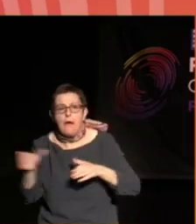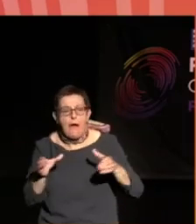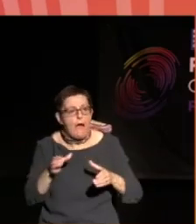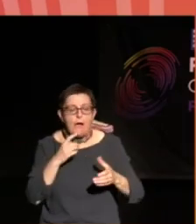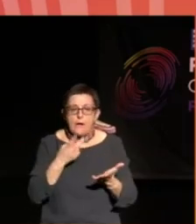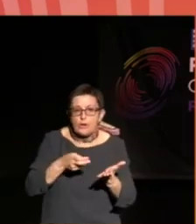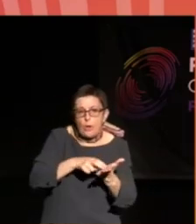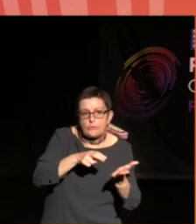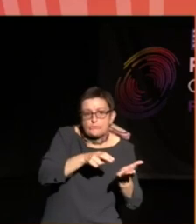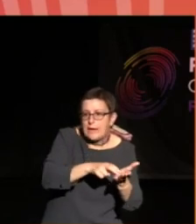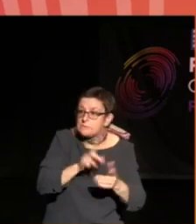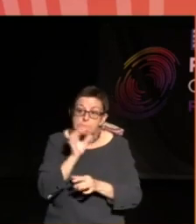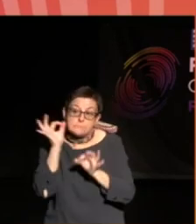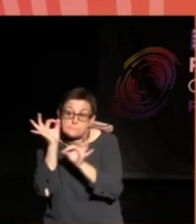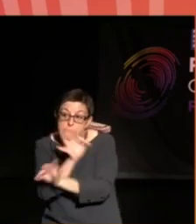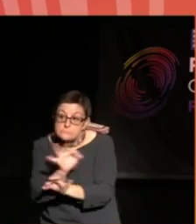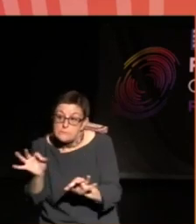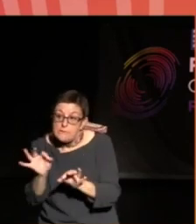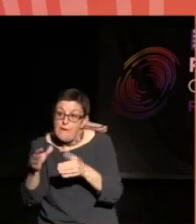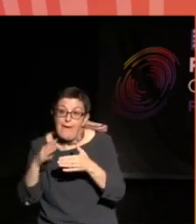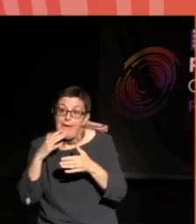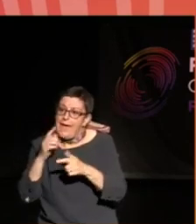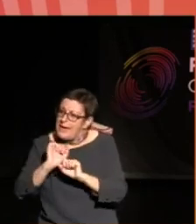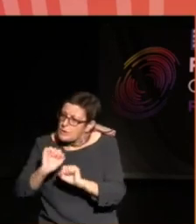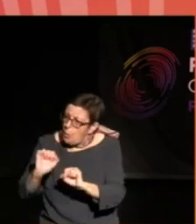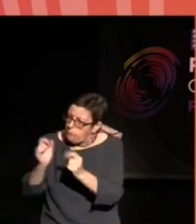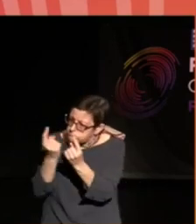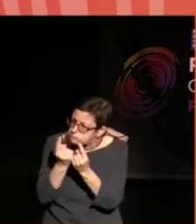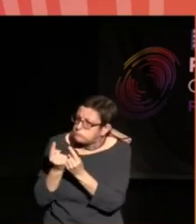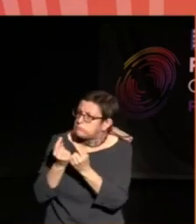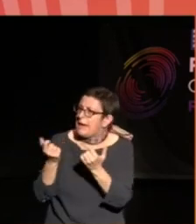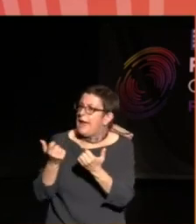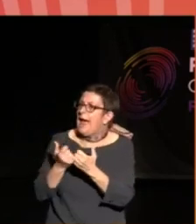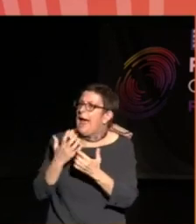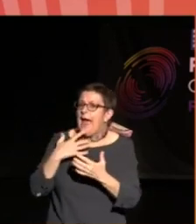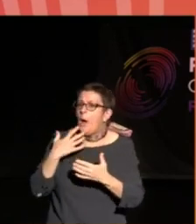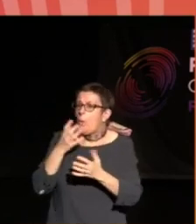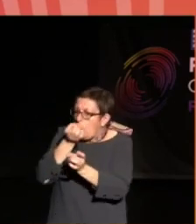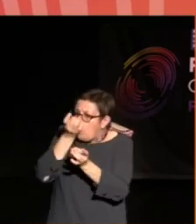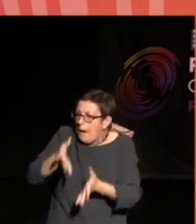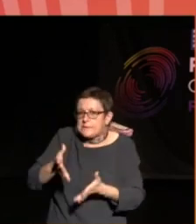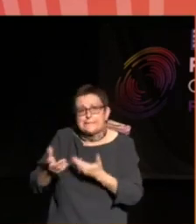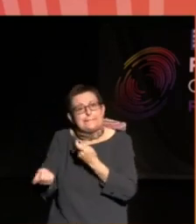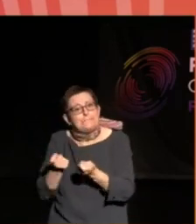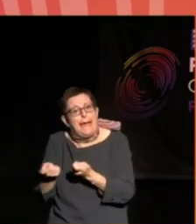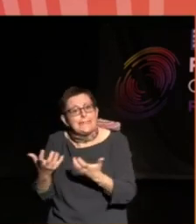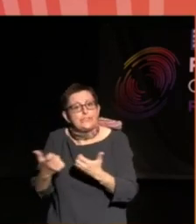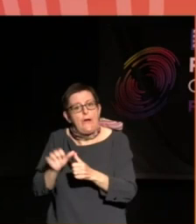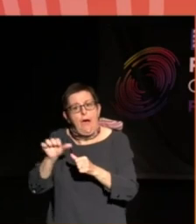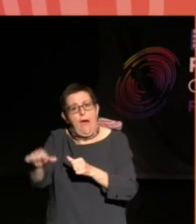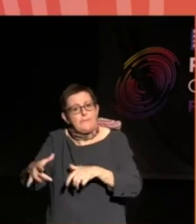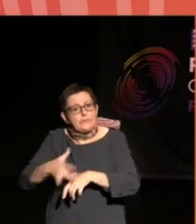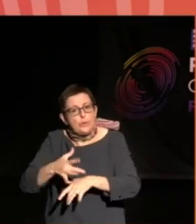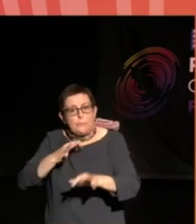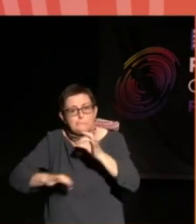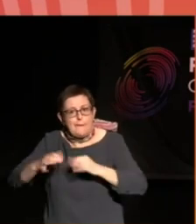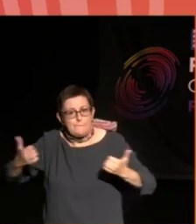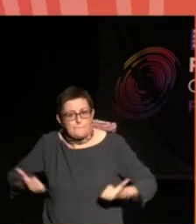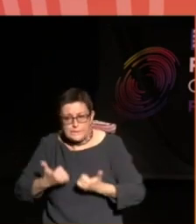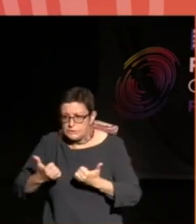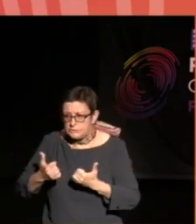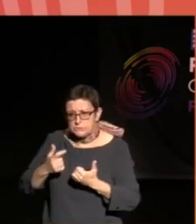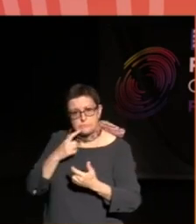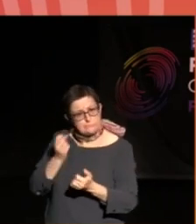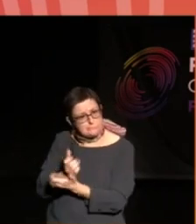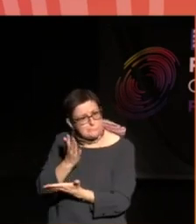being environmentally friendly with their practice, and there's no waste after a show and things like that. So I think it's just about how do